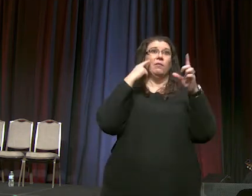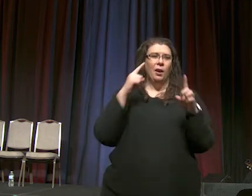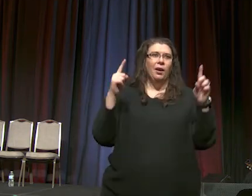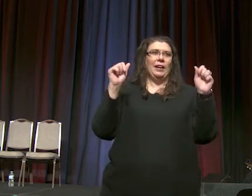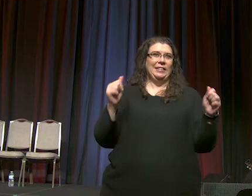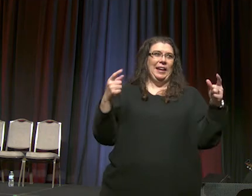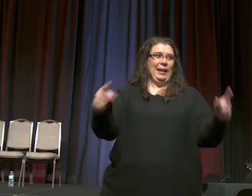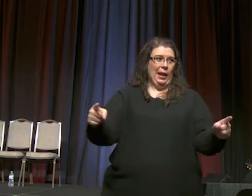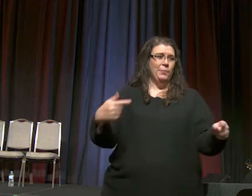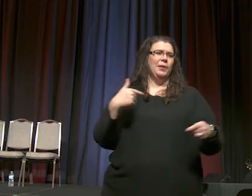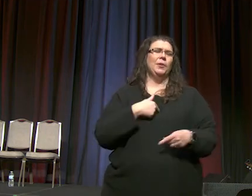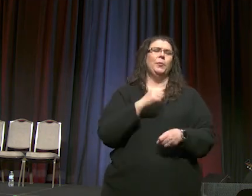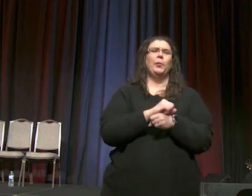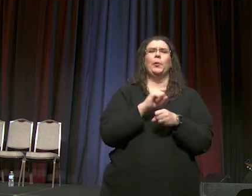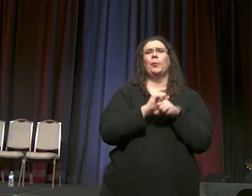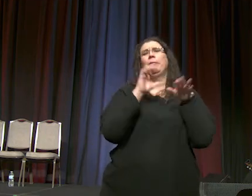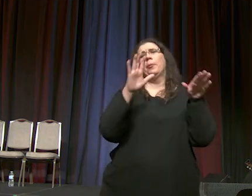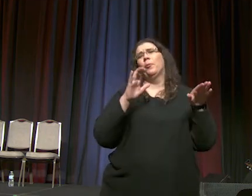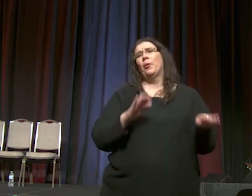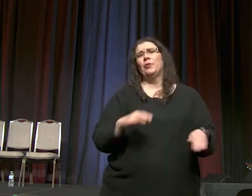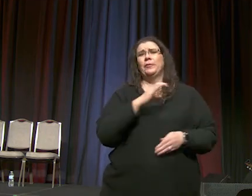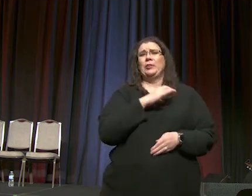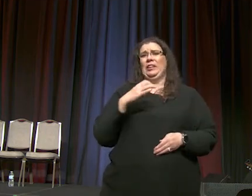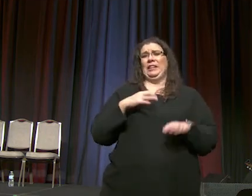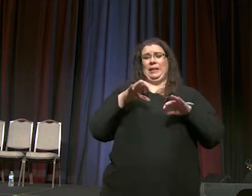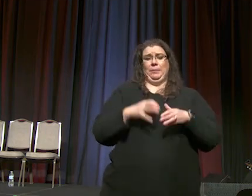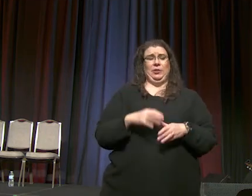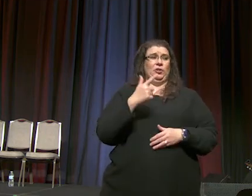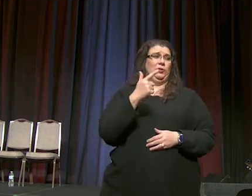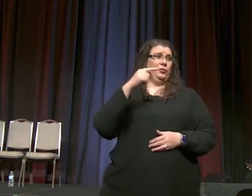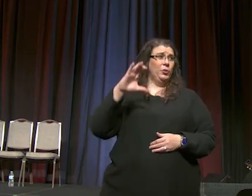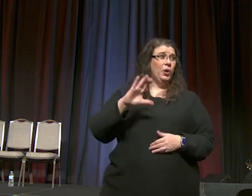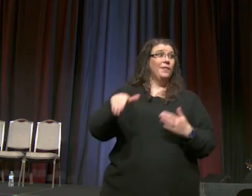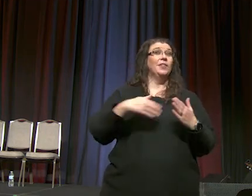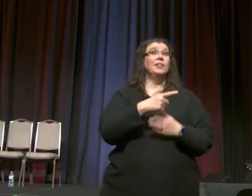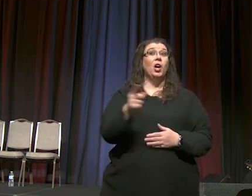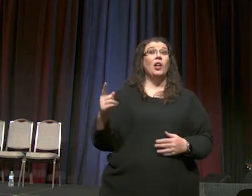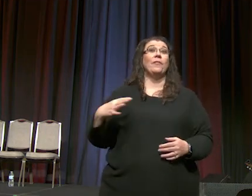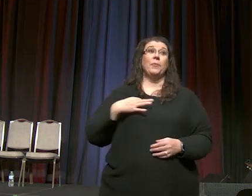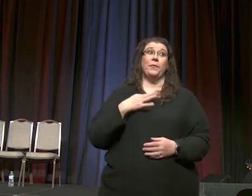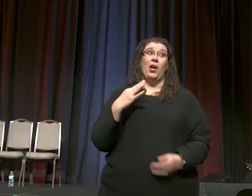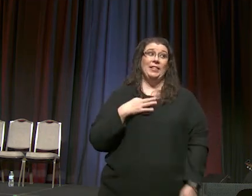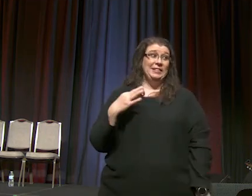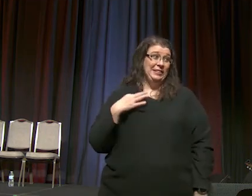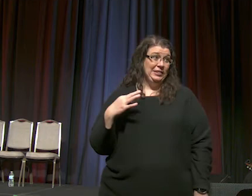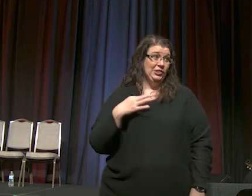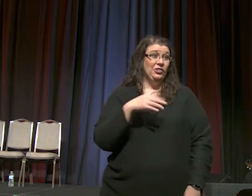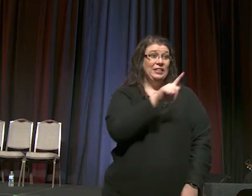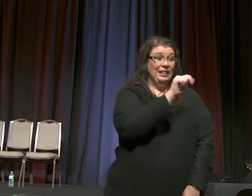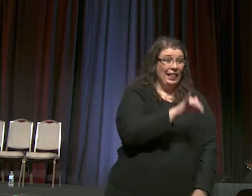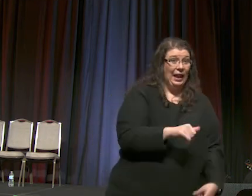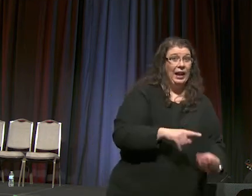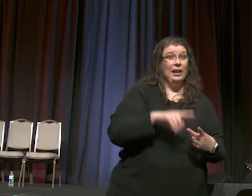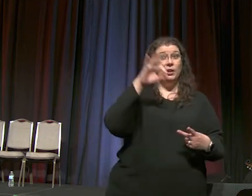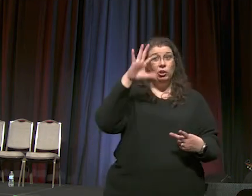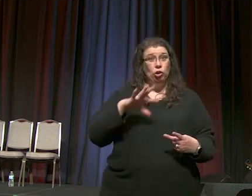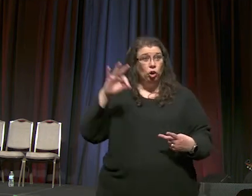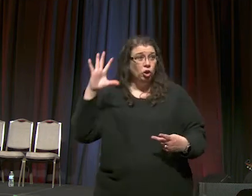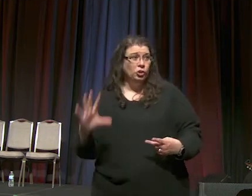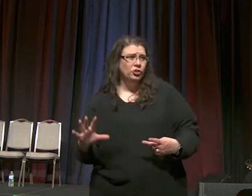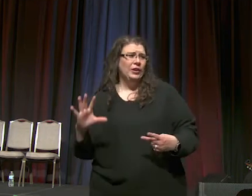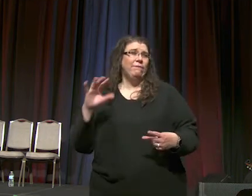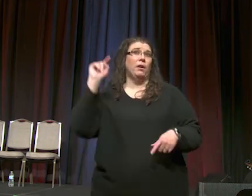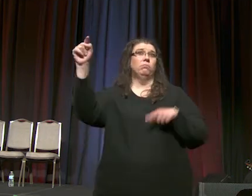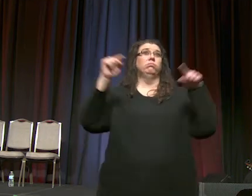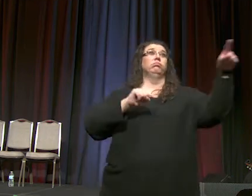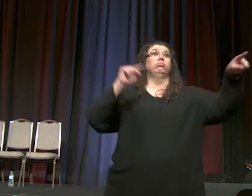a wonderful commission on General Conference, all of them volunteers, lay and clergy from all